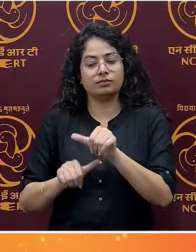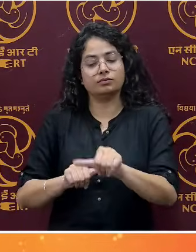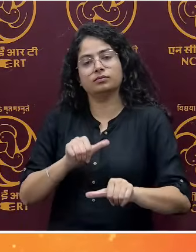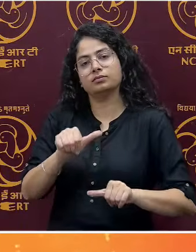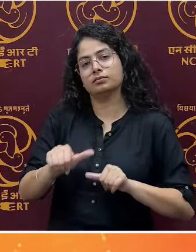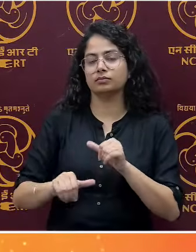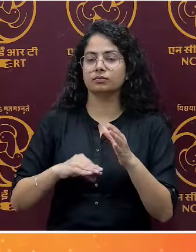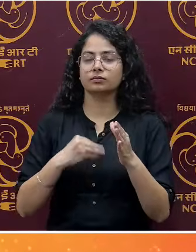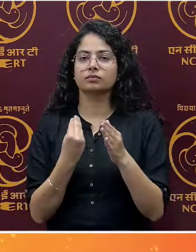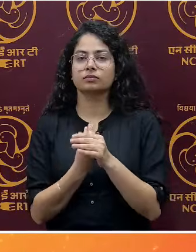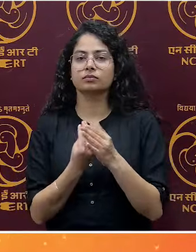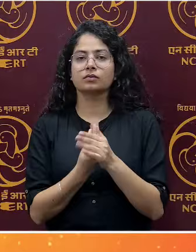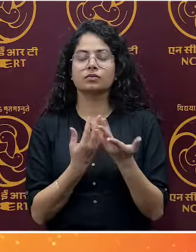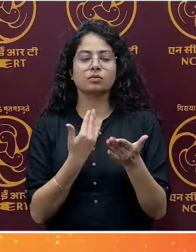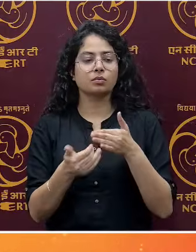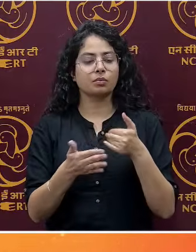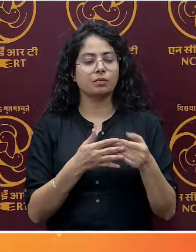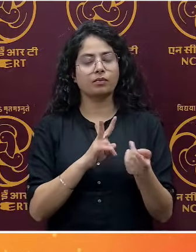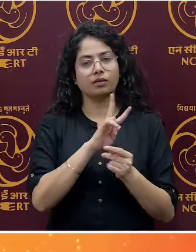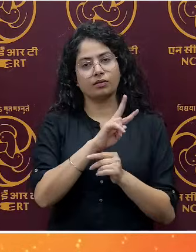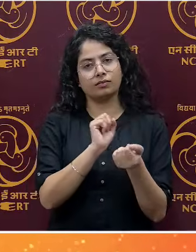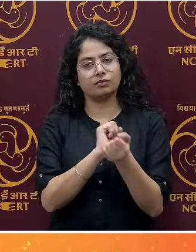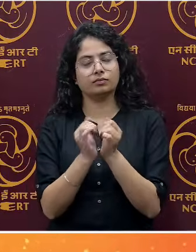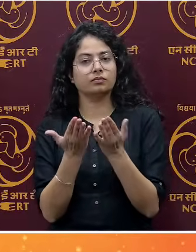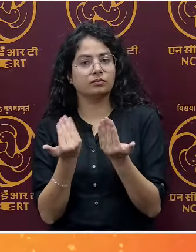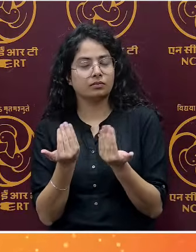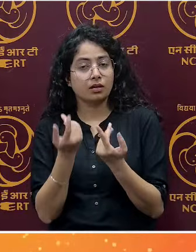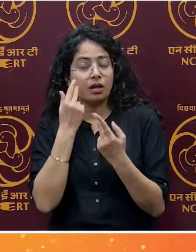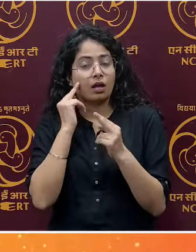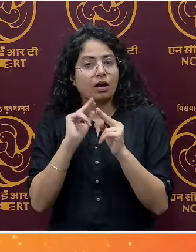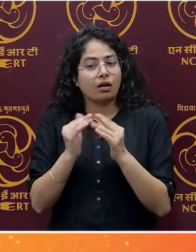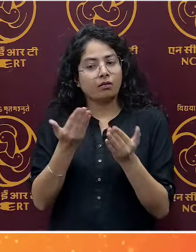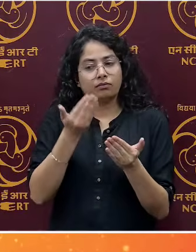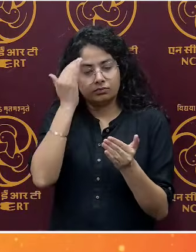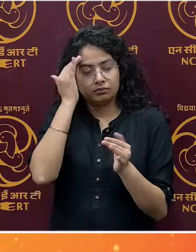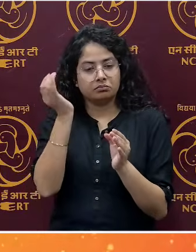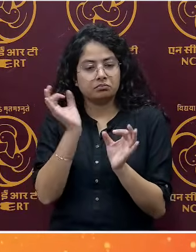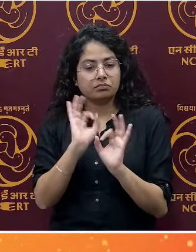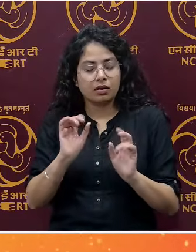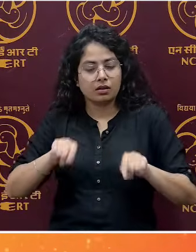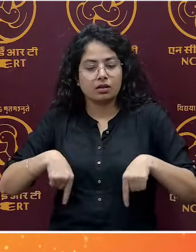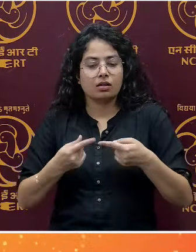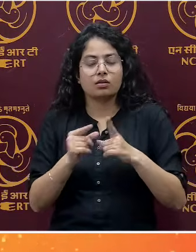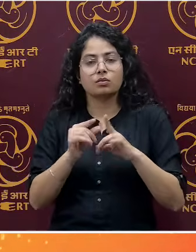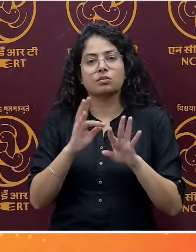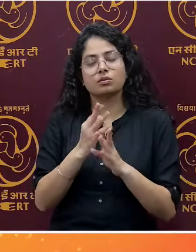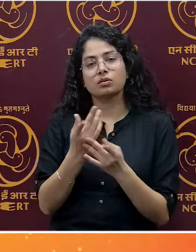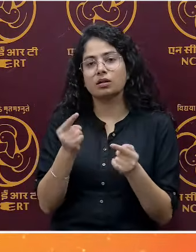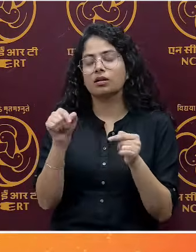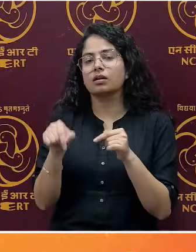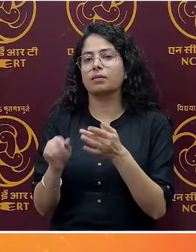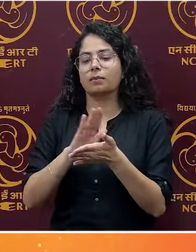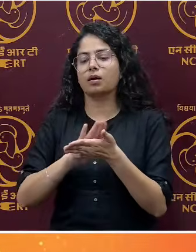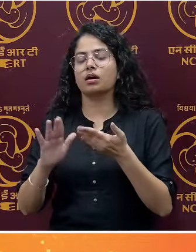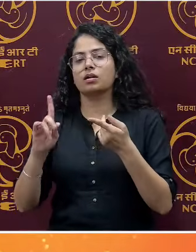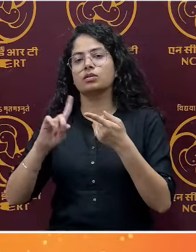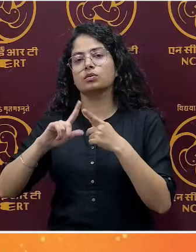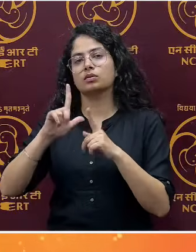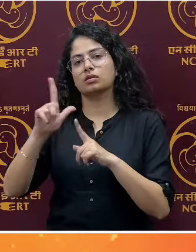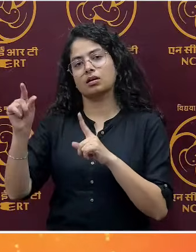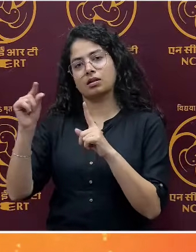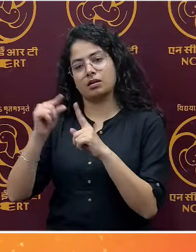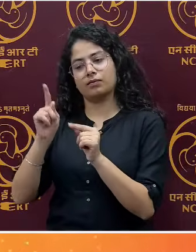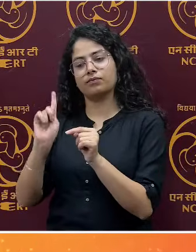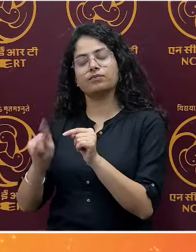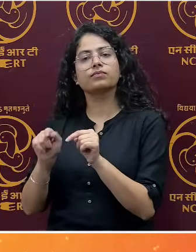we can change the values. So now if we don't know what to do next, we simply have to click on help. It is showing